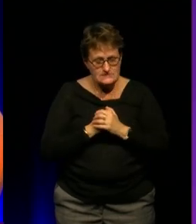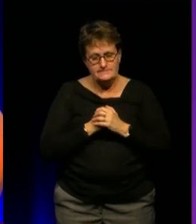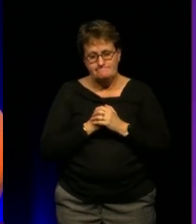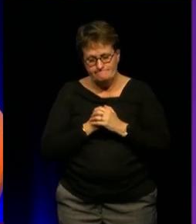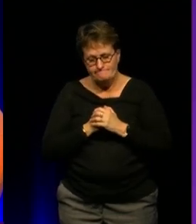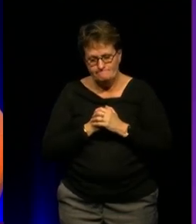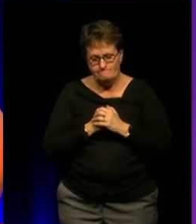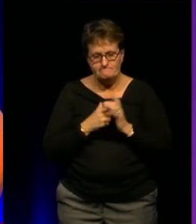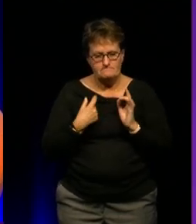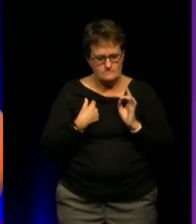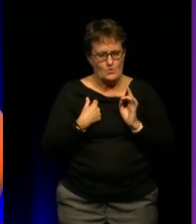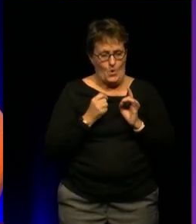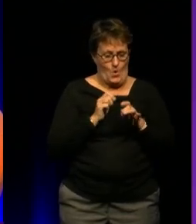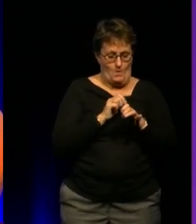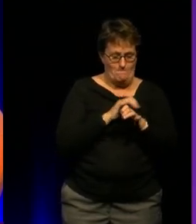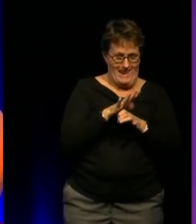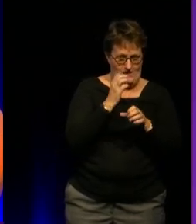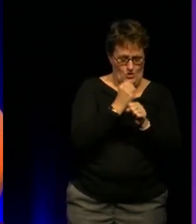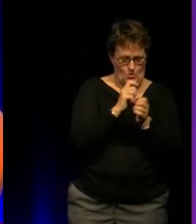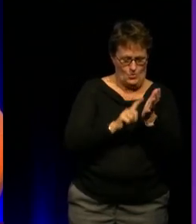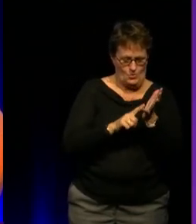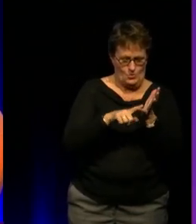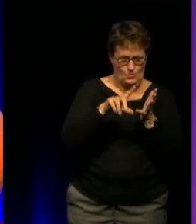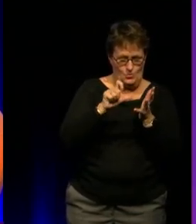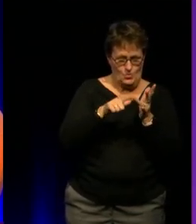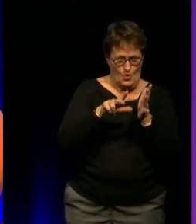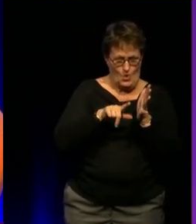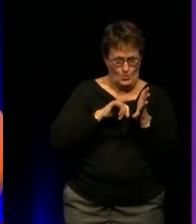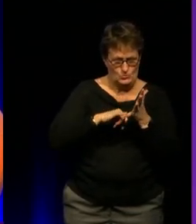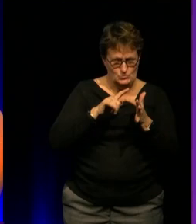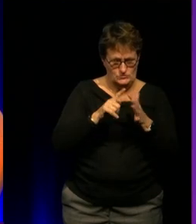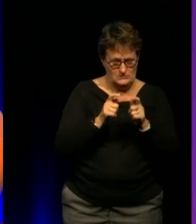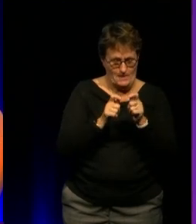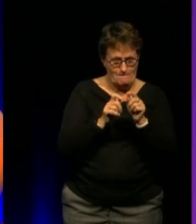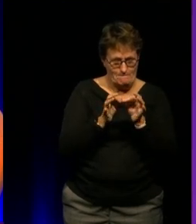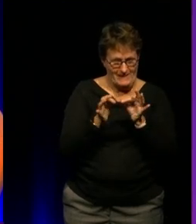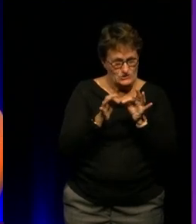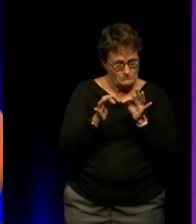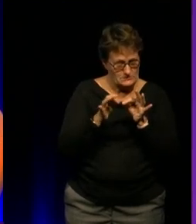The blood glucose measurement has been one of those incredible